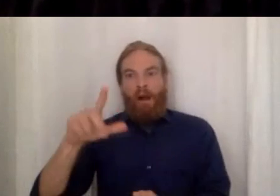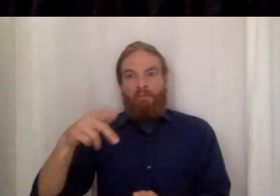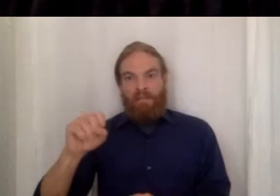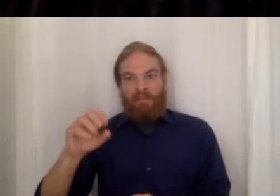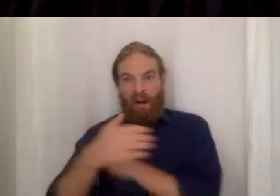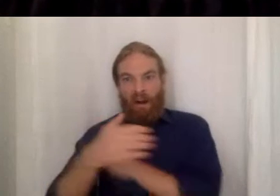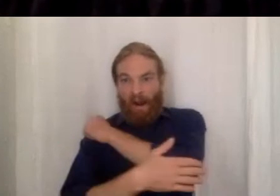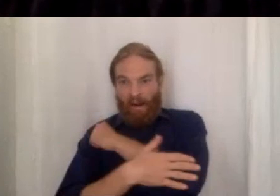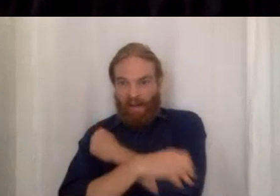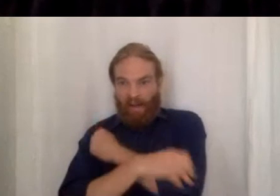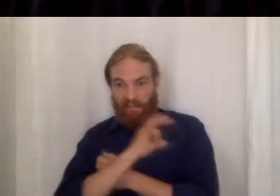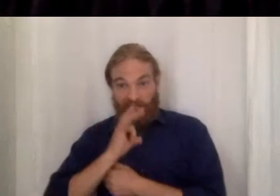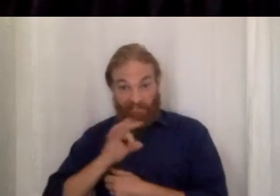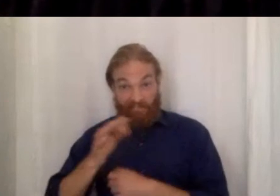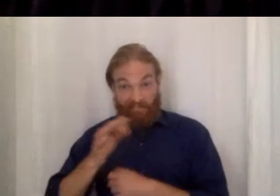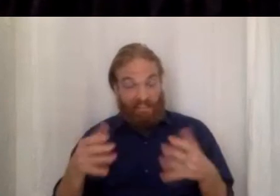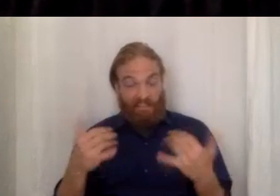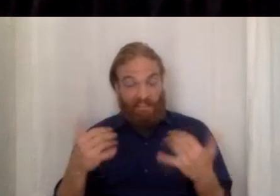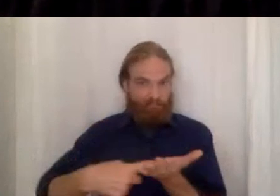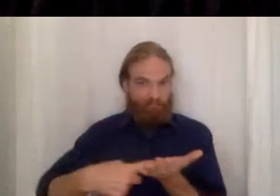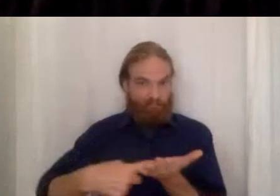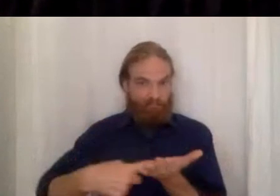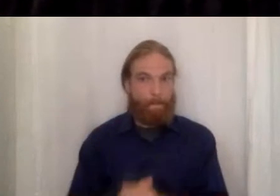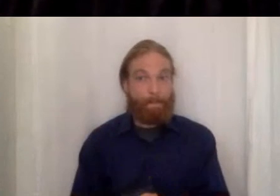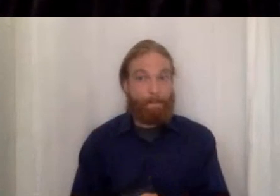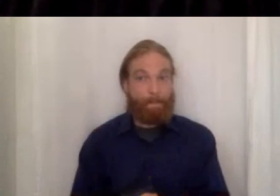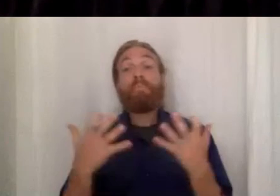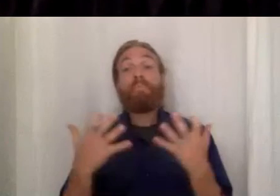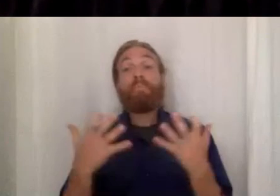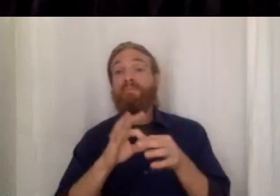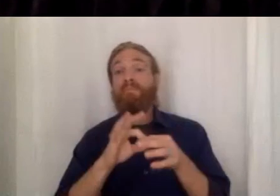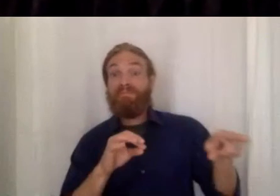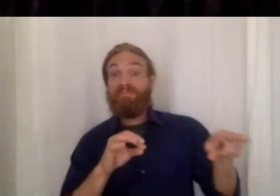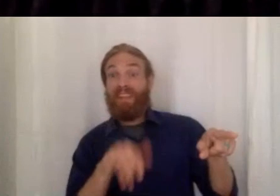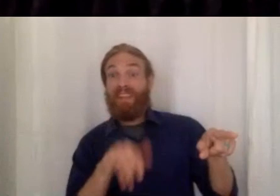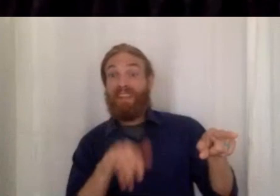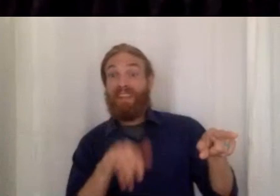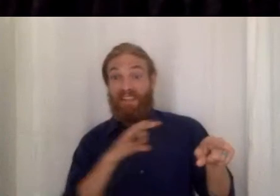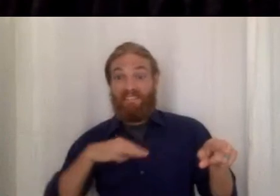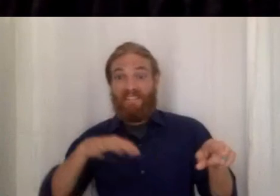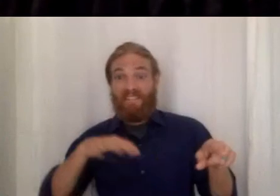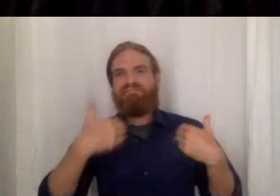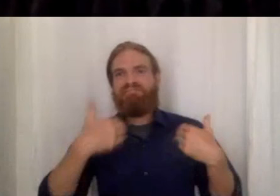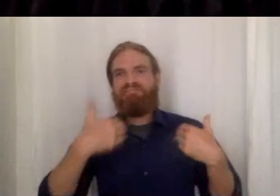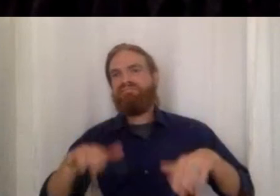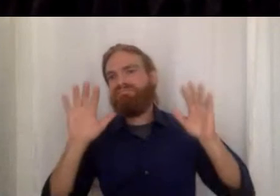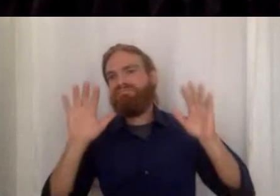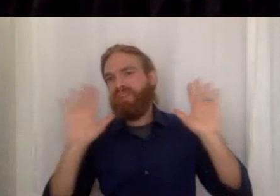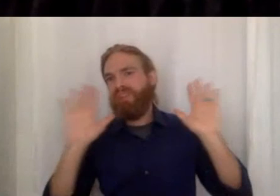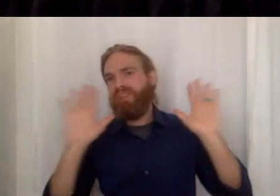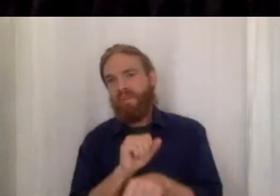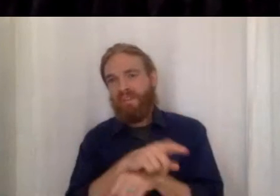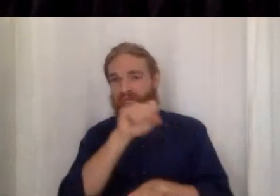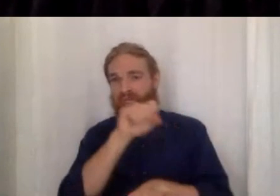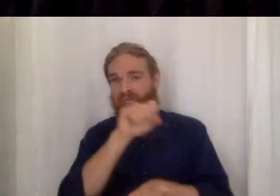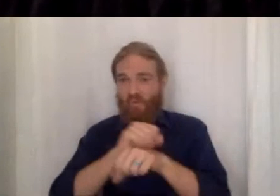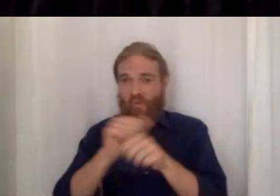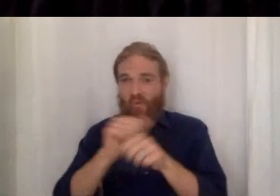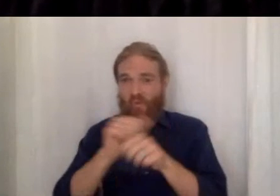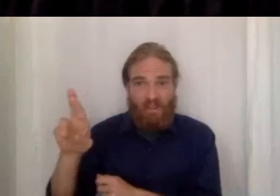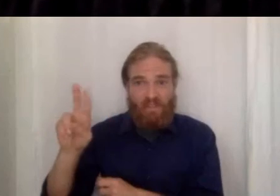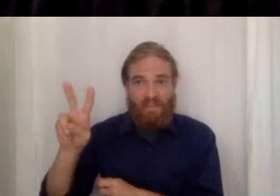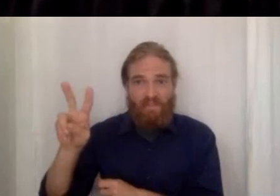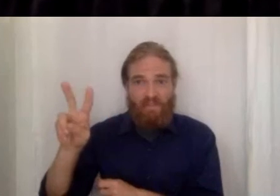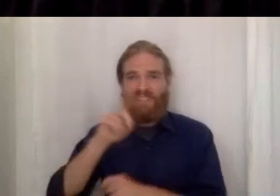And I really appreciate Dr. Vu that you're giving us encouragement on being the light to the